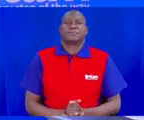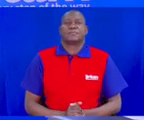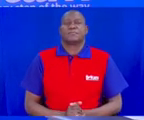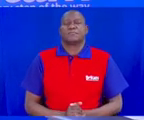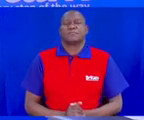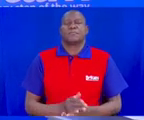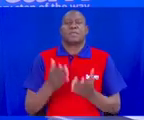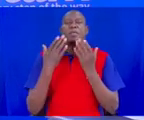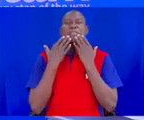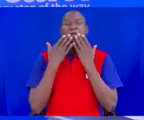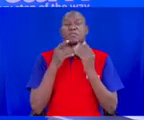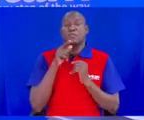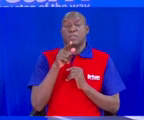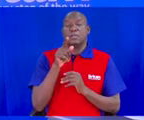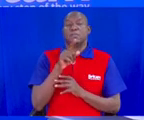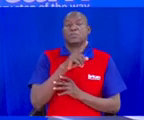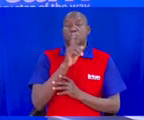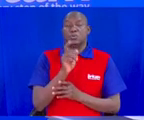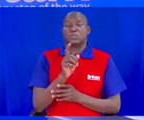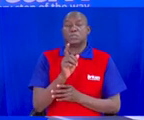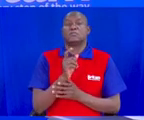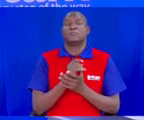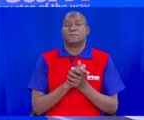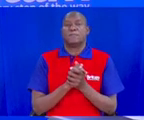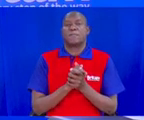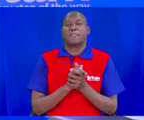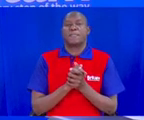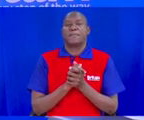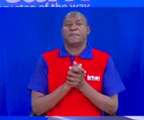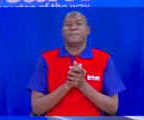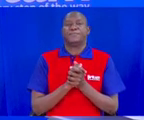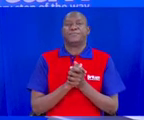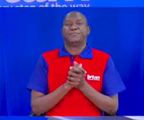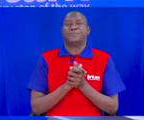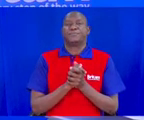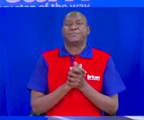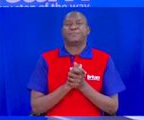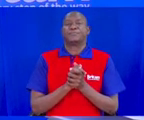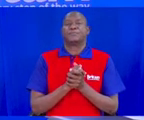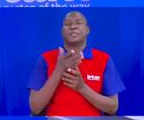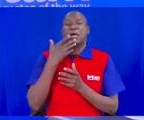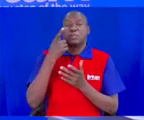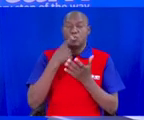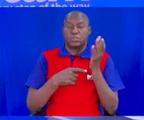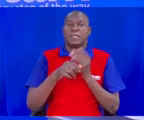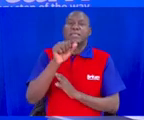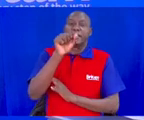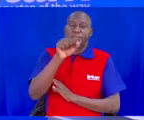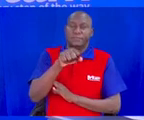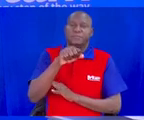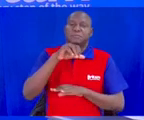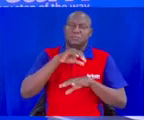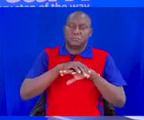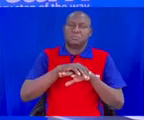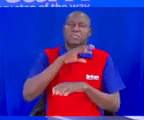Thank you for that response and for that question, Anne Jerry. The answer is yes, one can be able to receive their